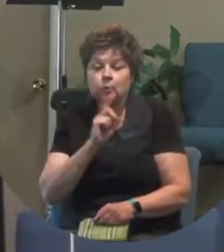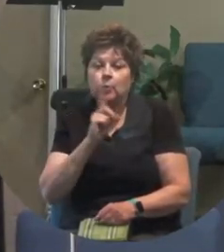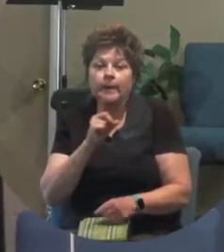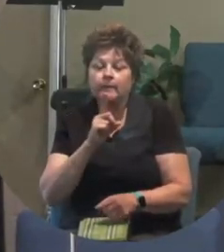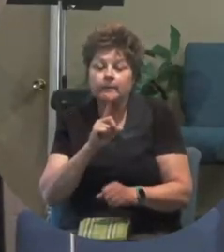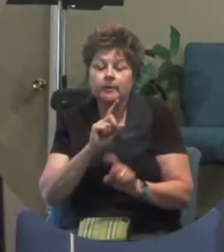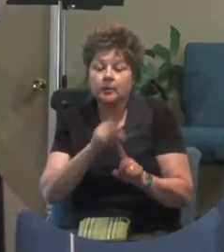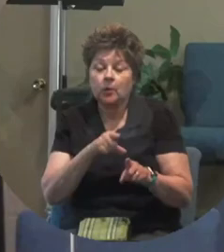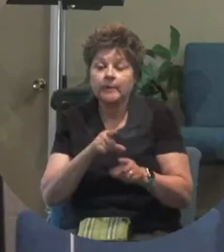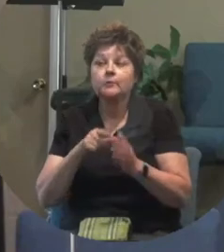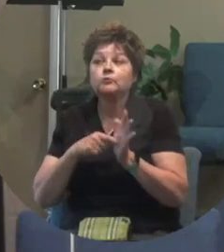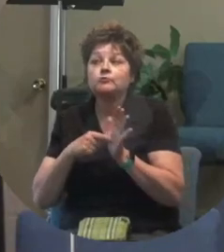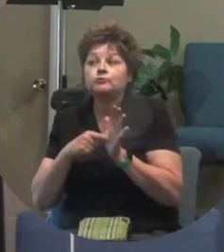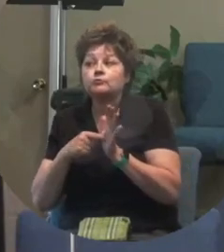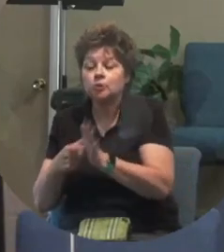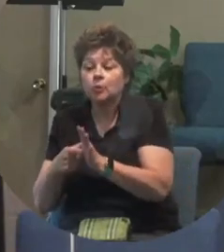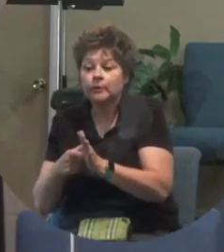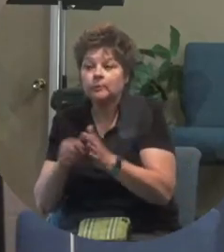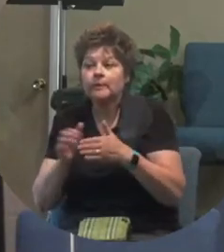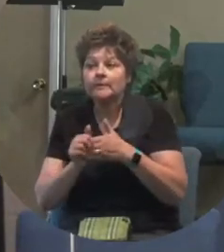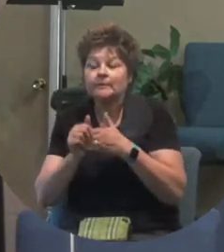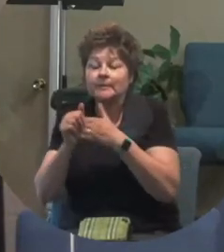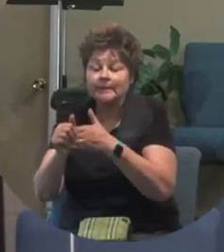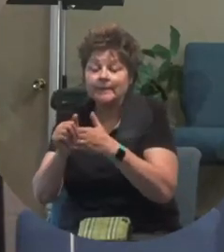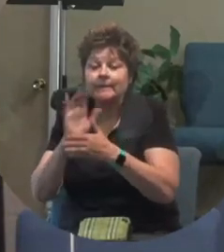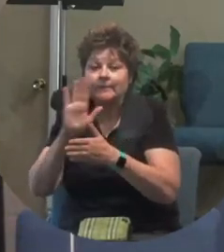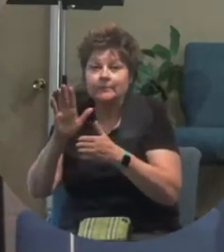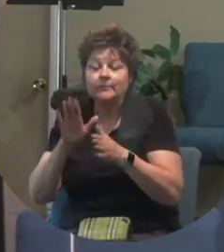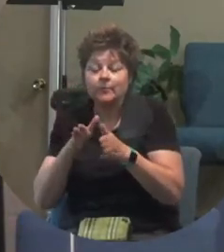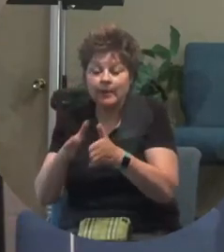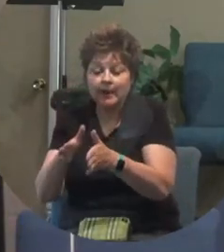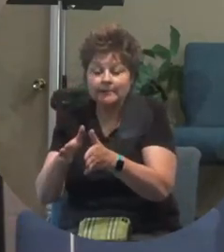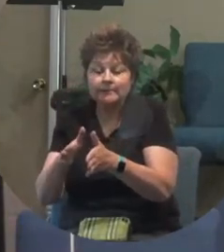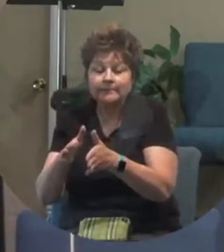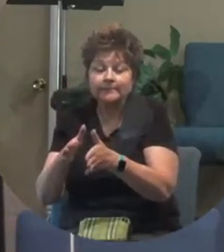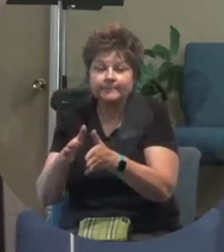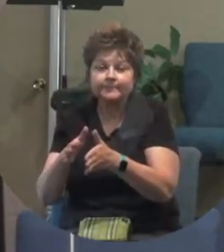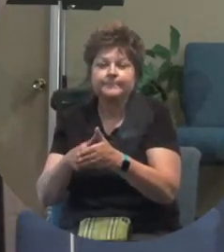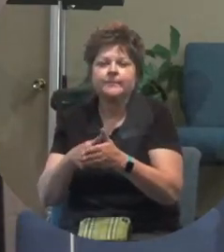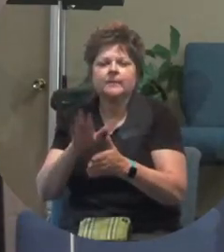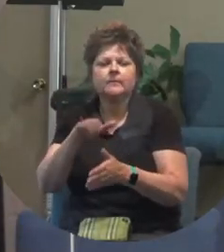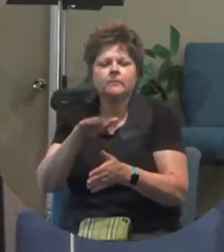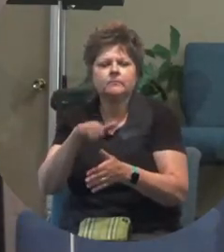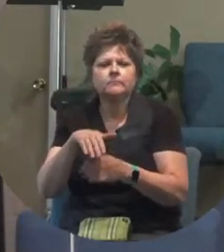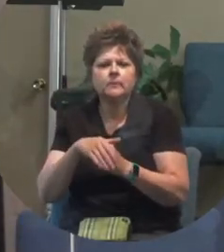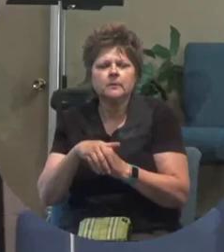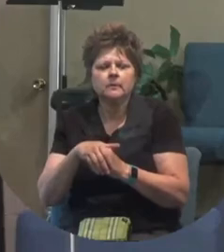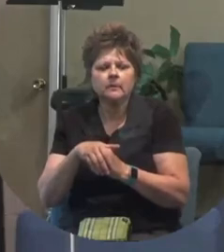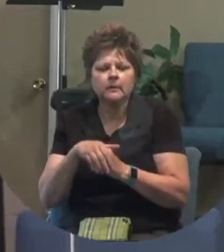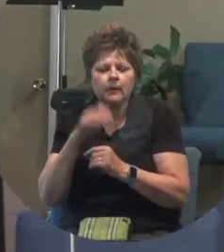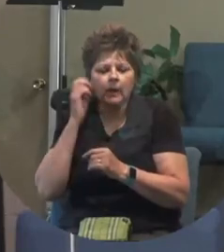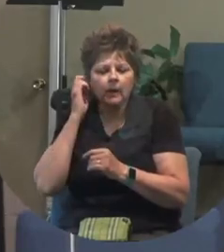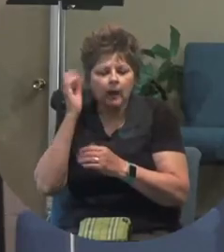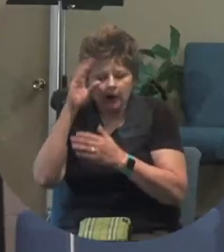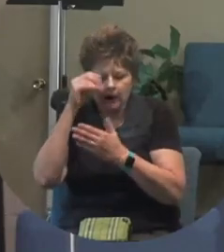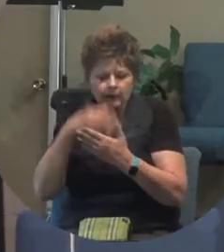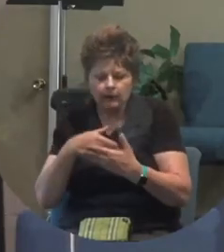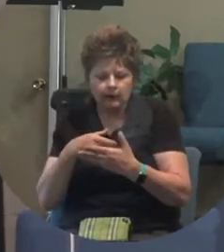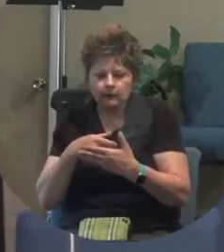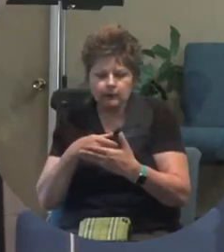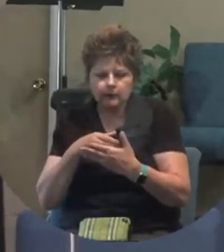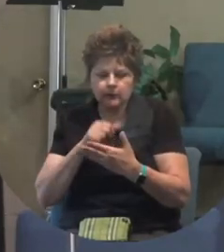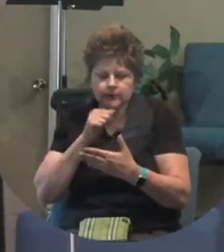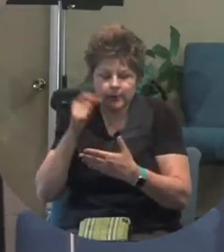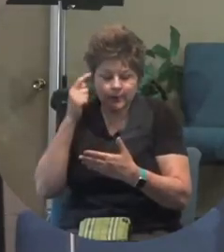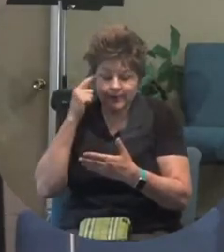go. He'll direct your paths. And by the way, son, man, don't think